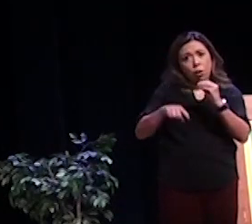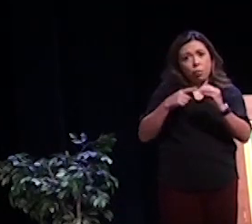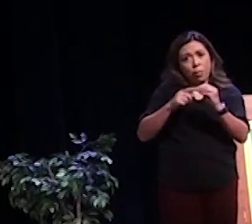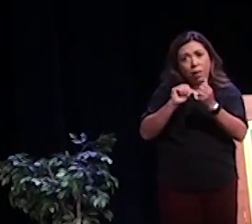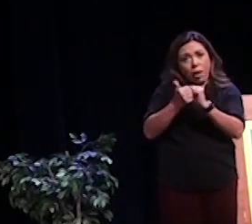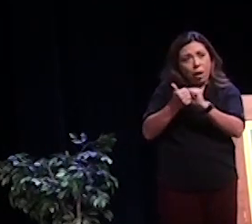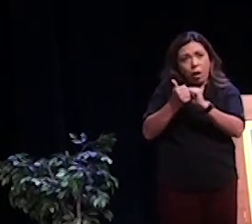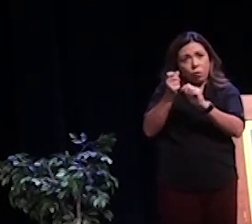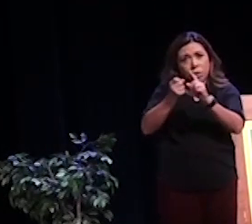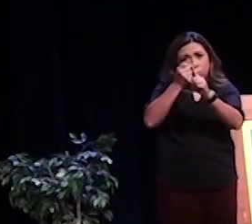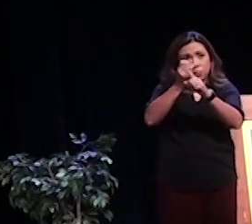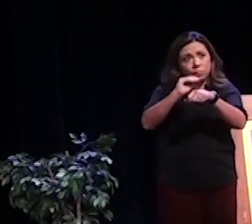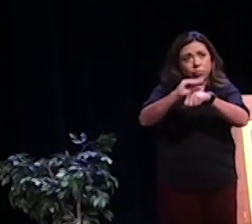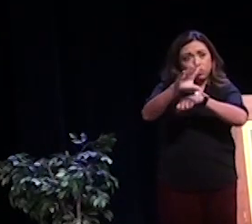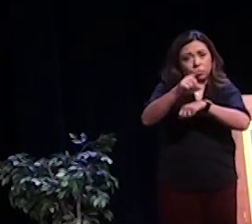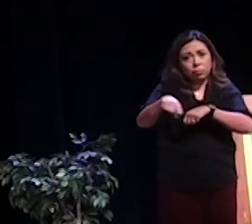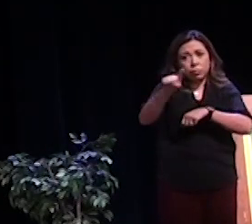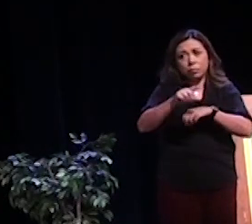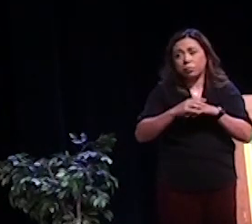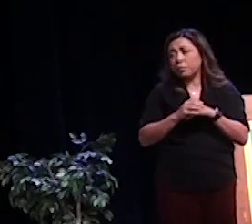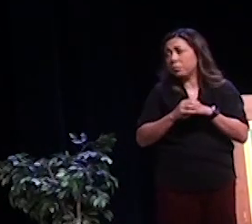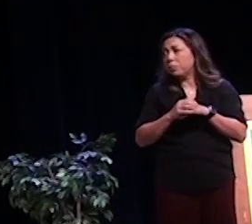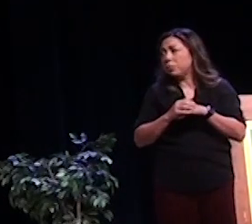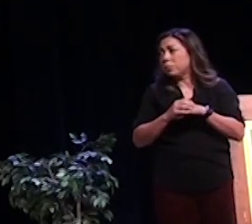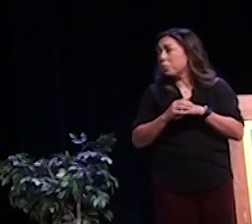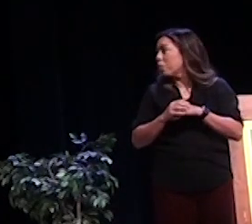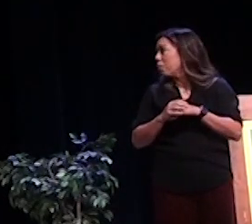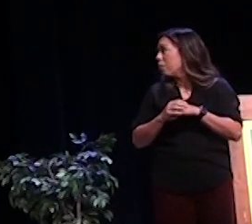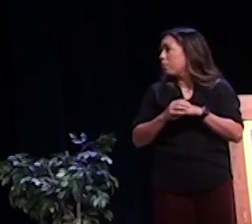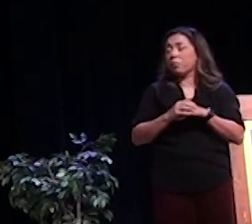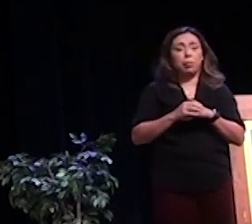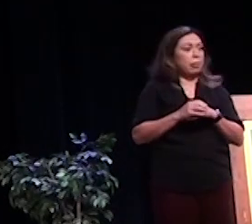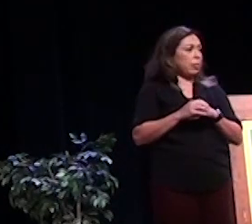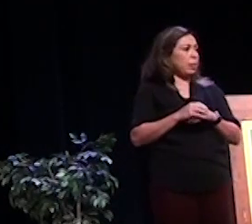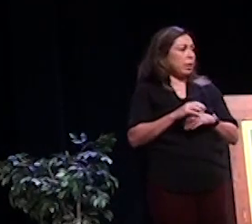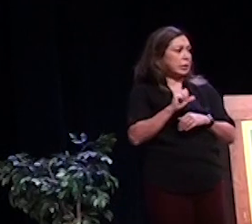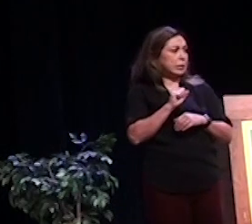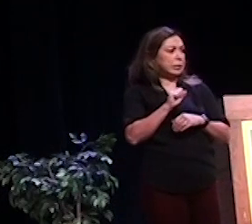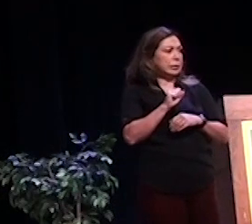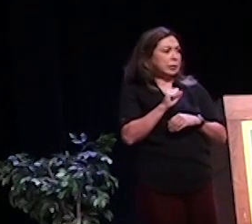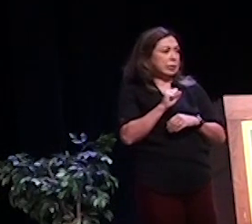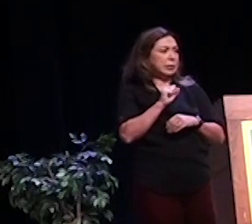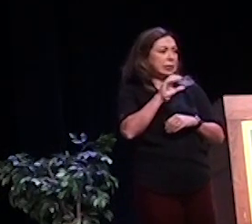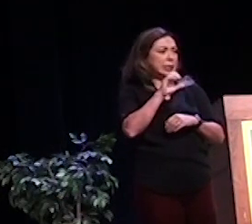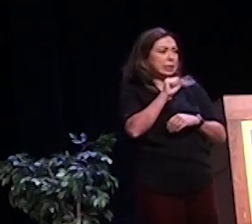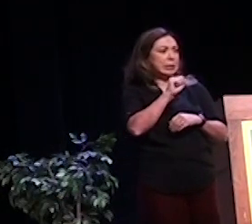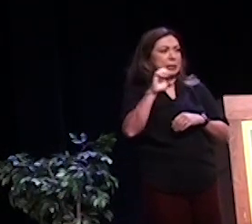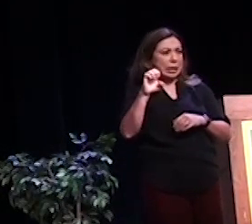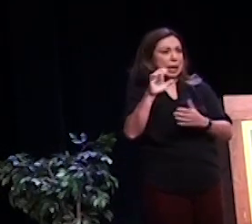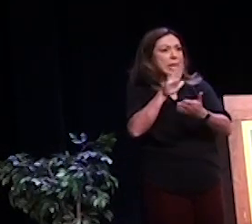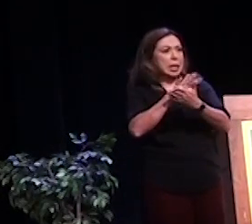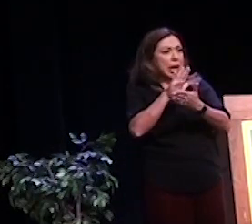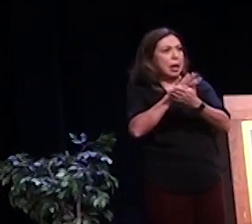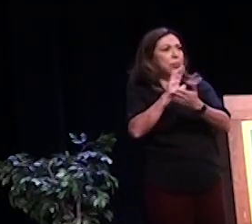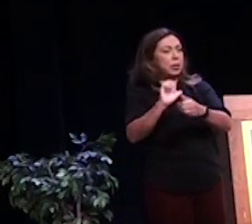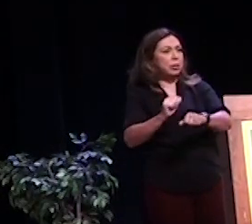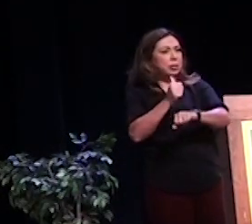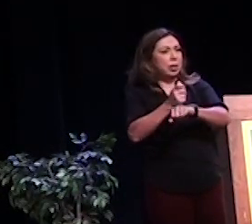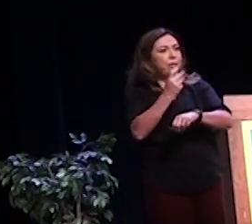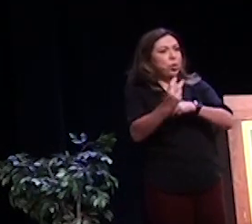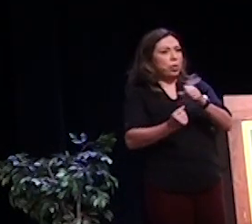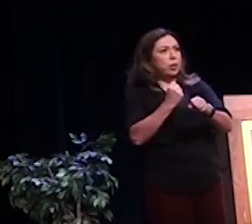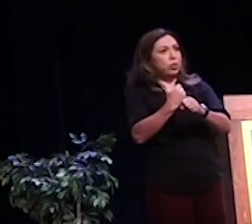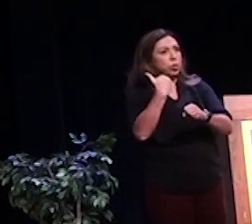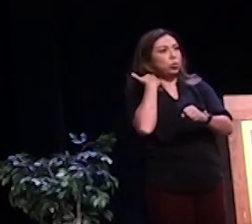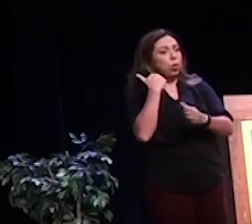Thank you, Kristen. Well, the Seed Academy was created over 10 years ago by Grow America to help